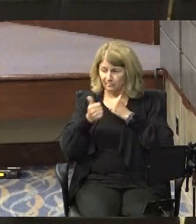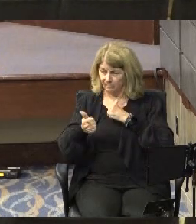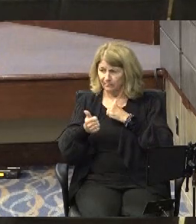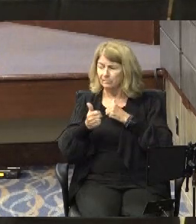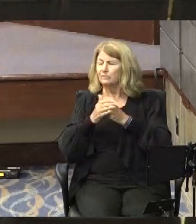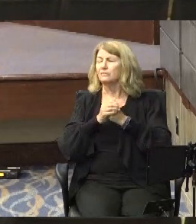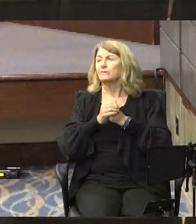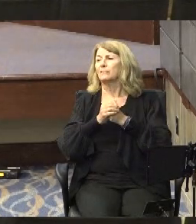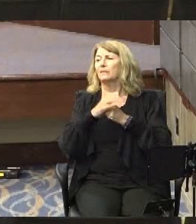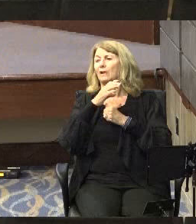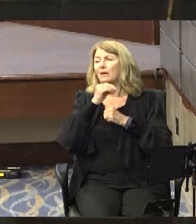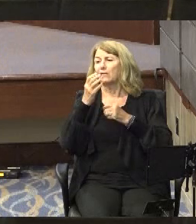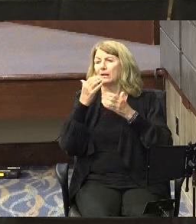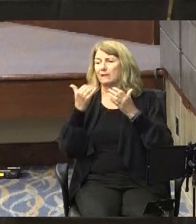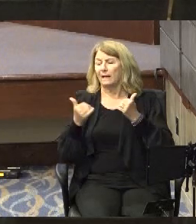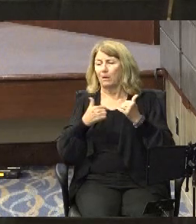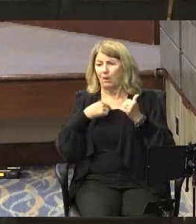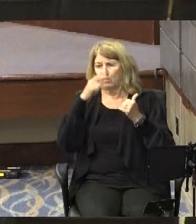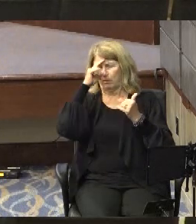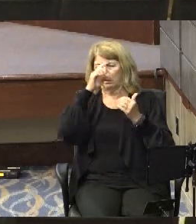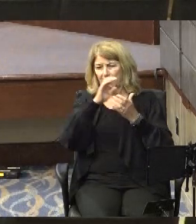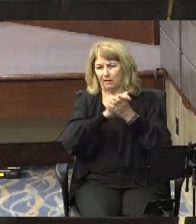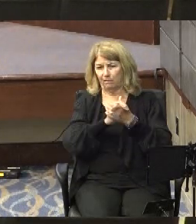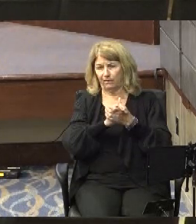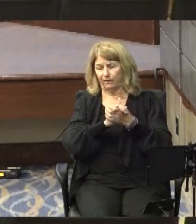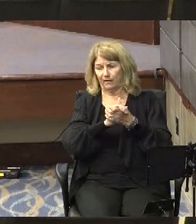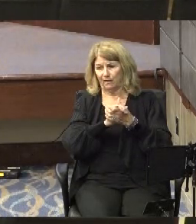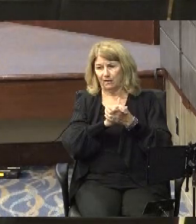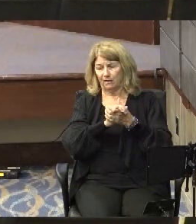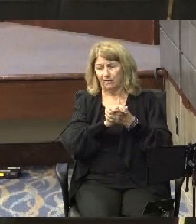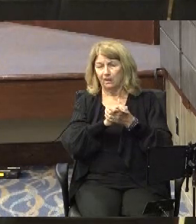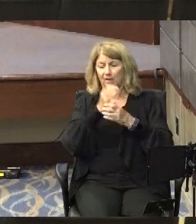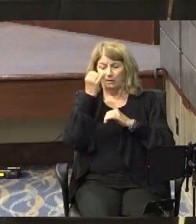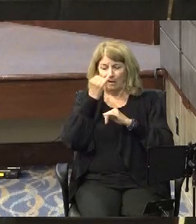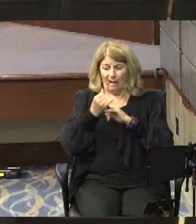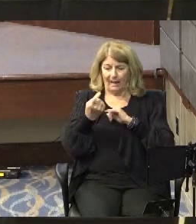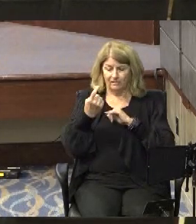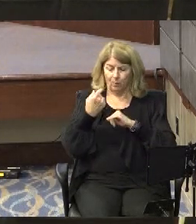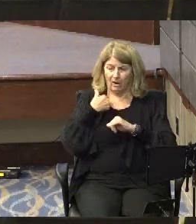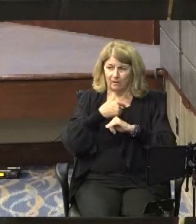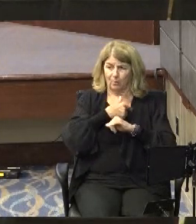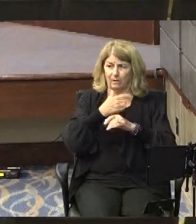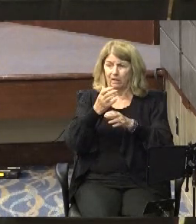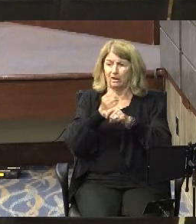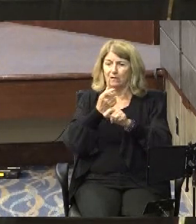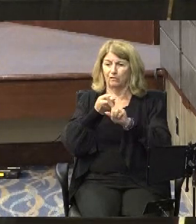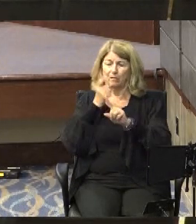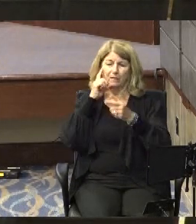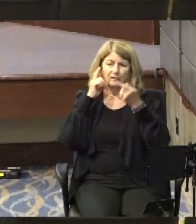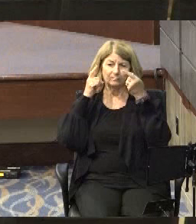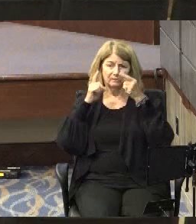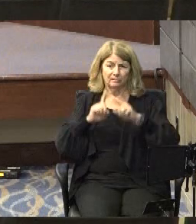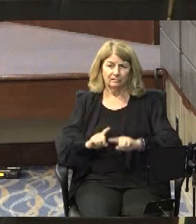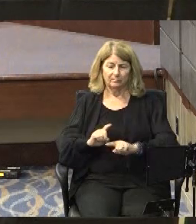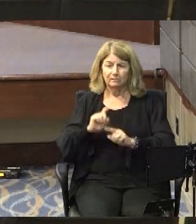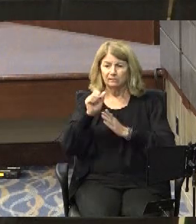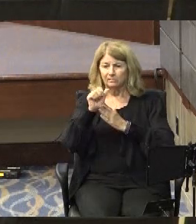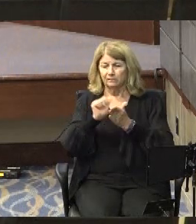carries. And now I believe the last one that we've pulled from the consent agenda is resolution